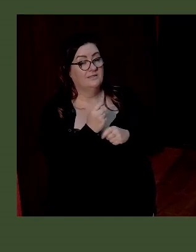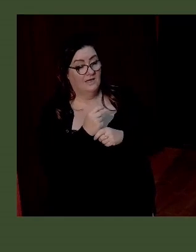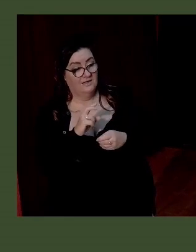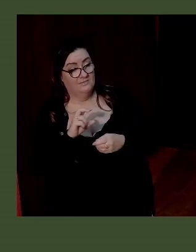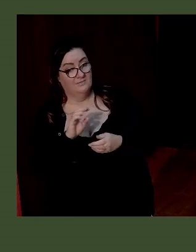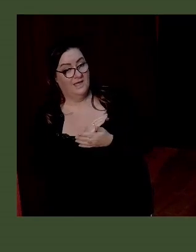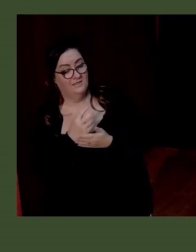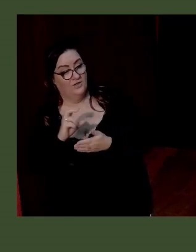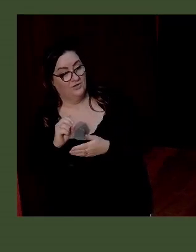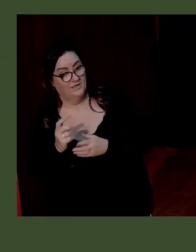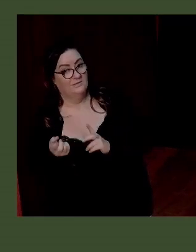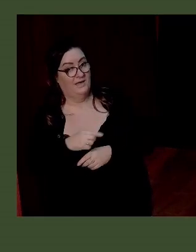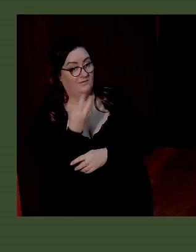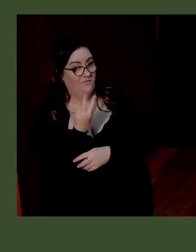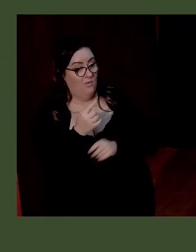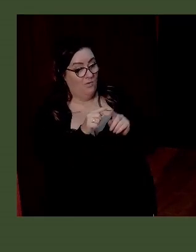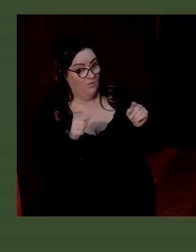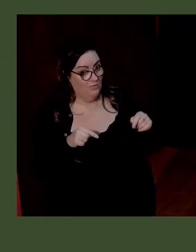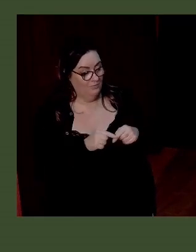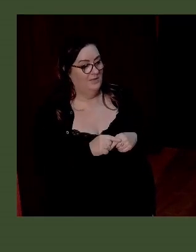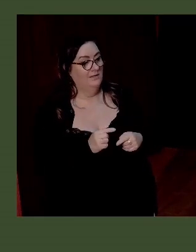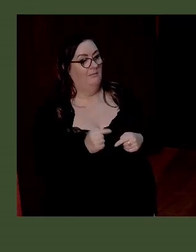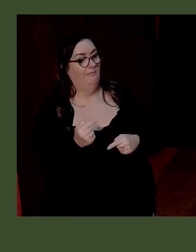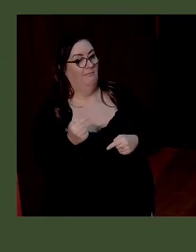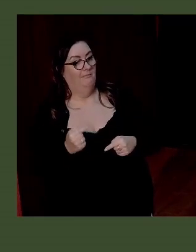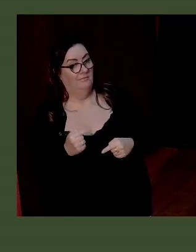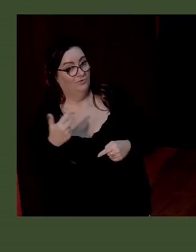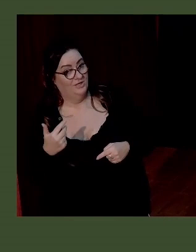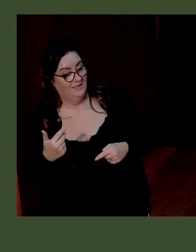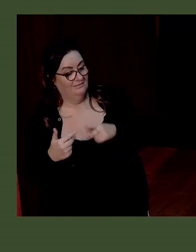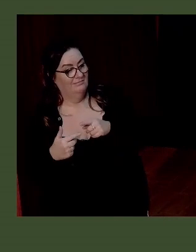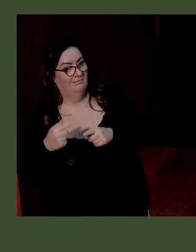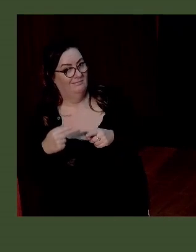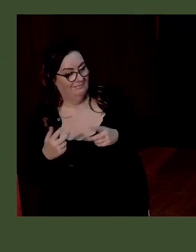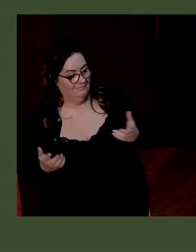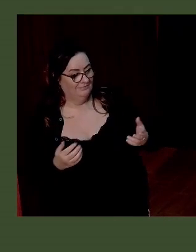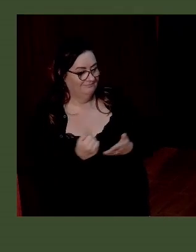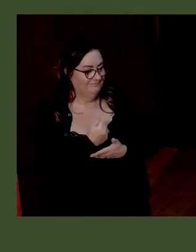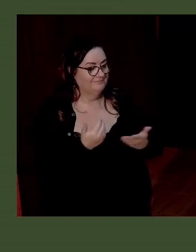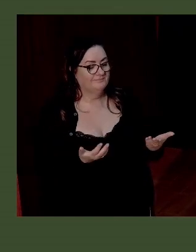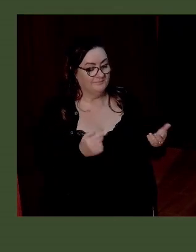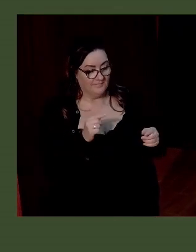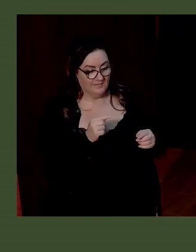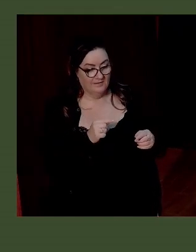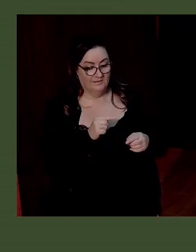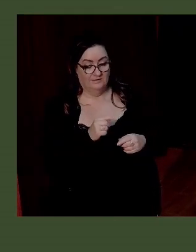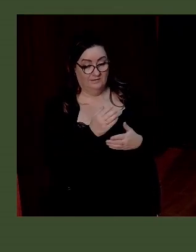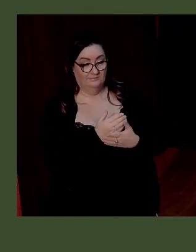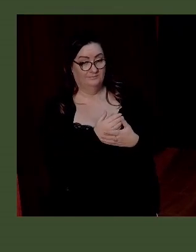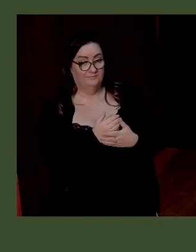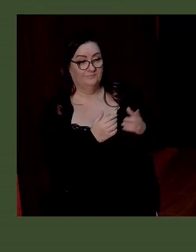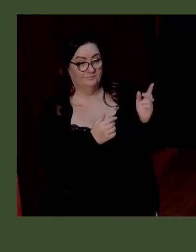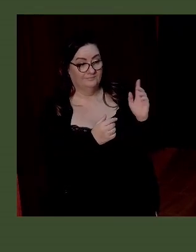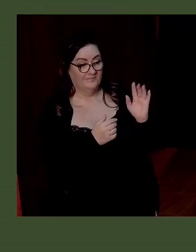the 1930s, it's back to four. It's back to three. The unfortunate thing is that although places